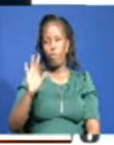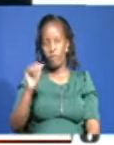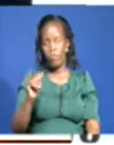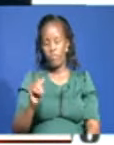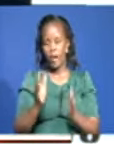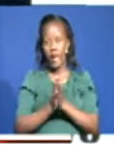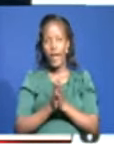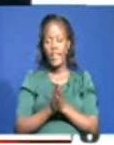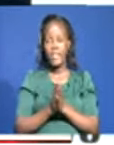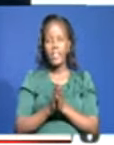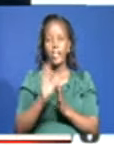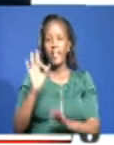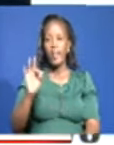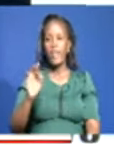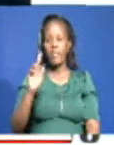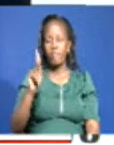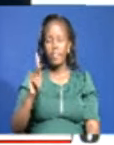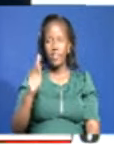FKF.